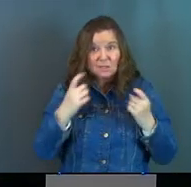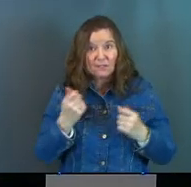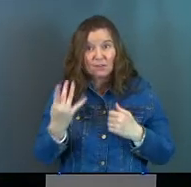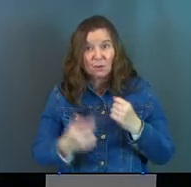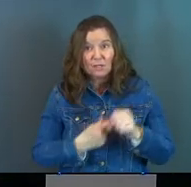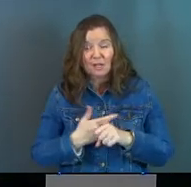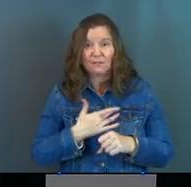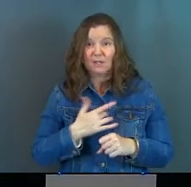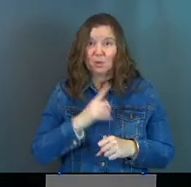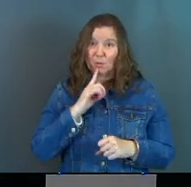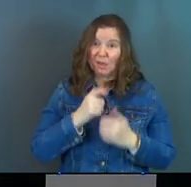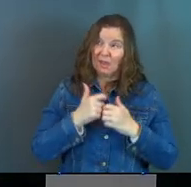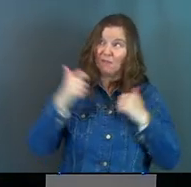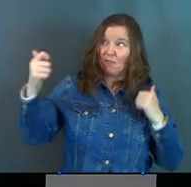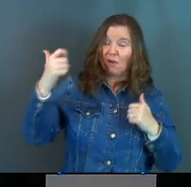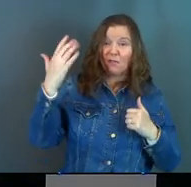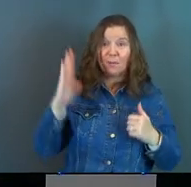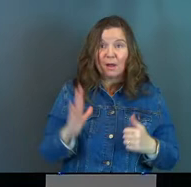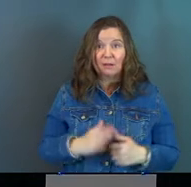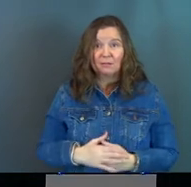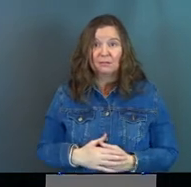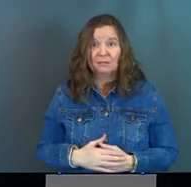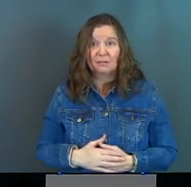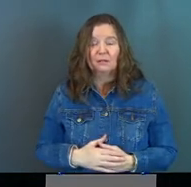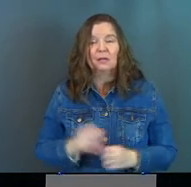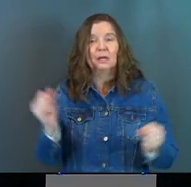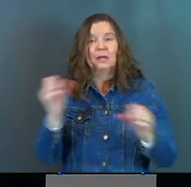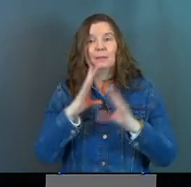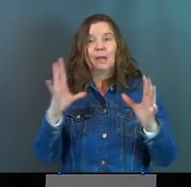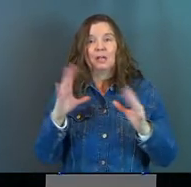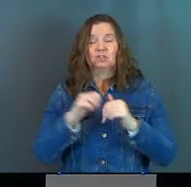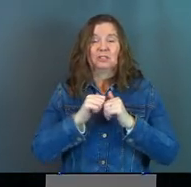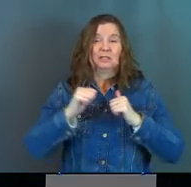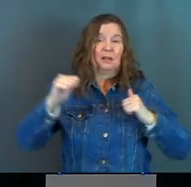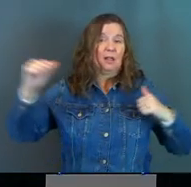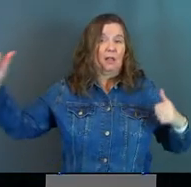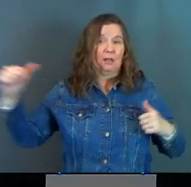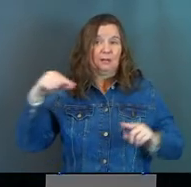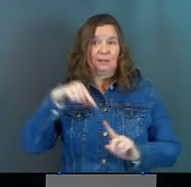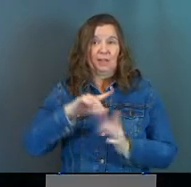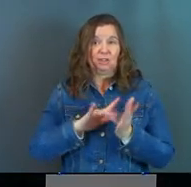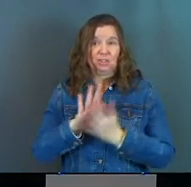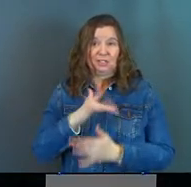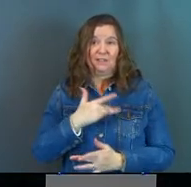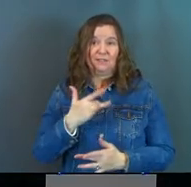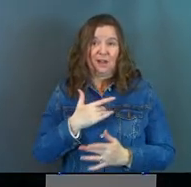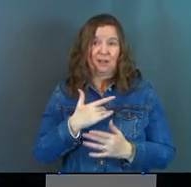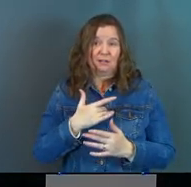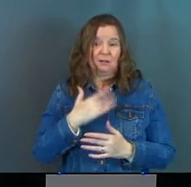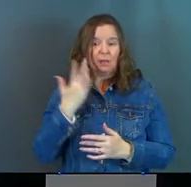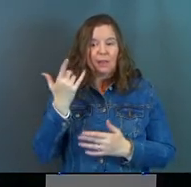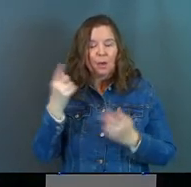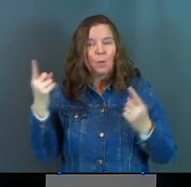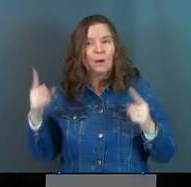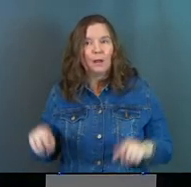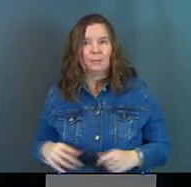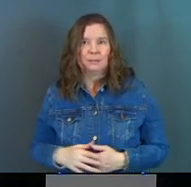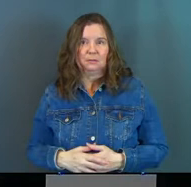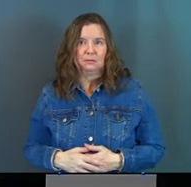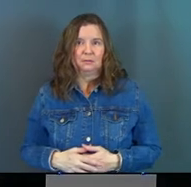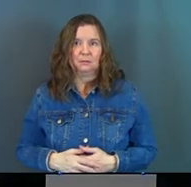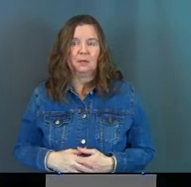a few years and feel like you're really far from God? Imagine the distance he felt. Because that's what